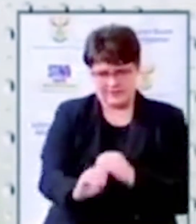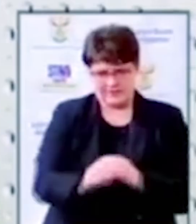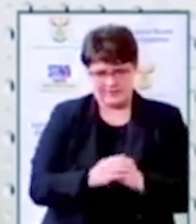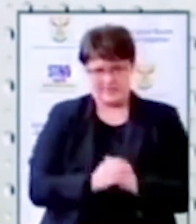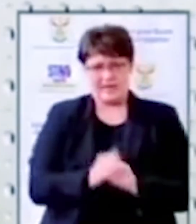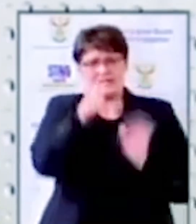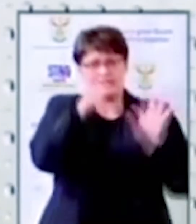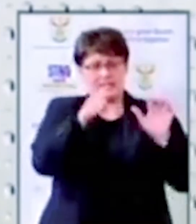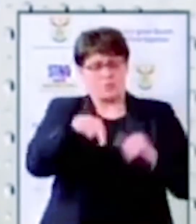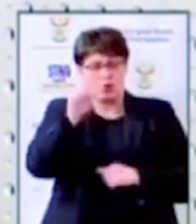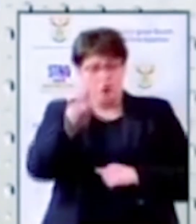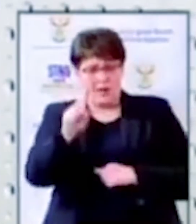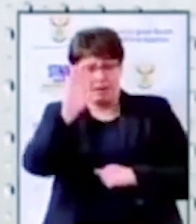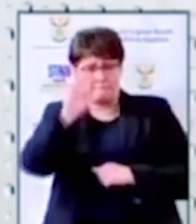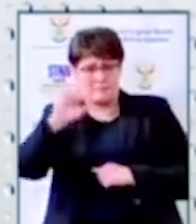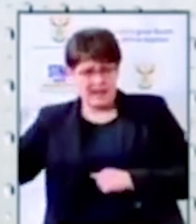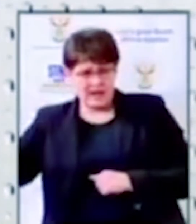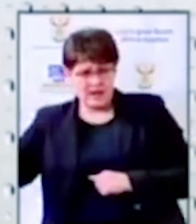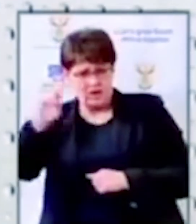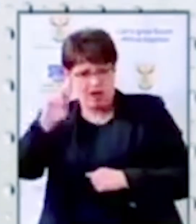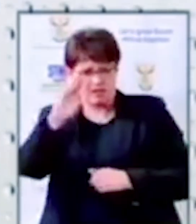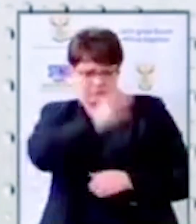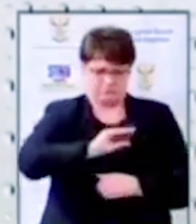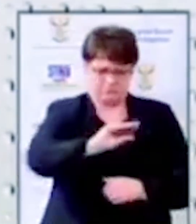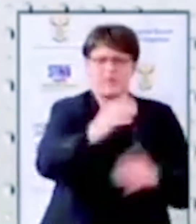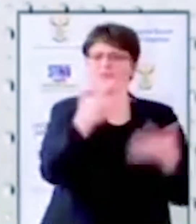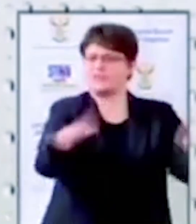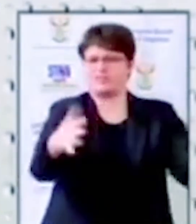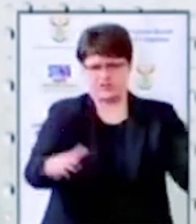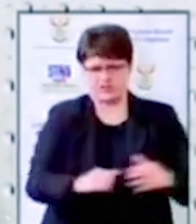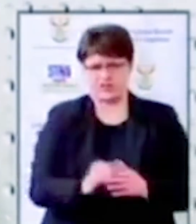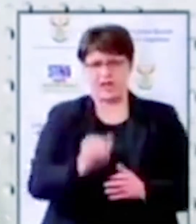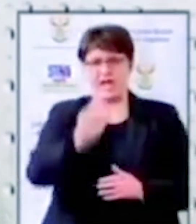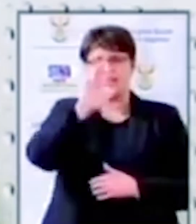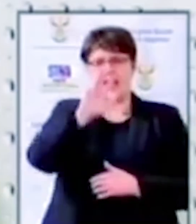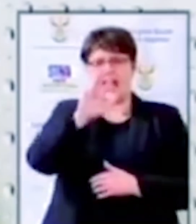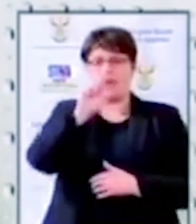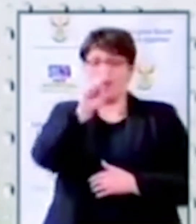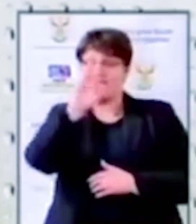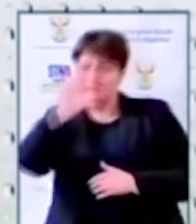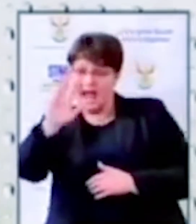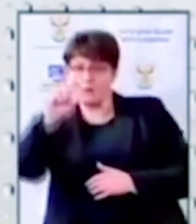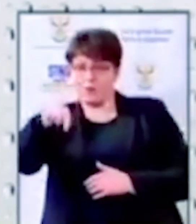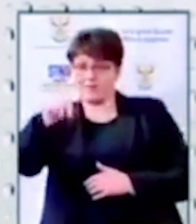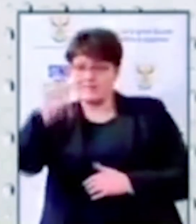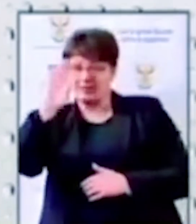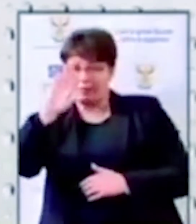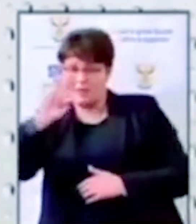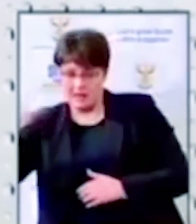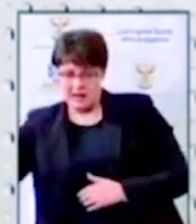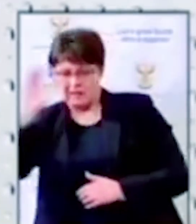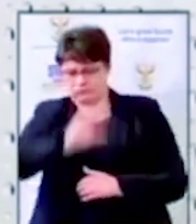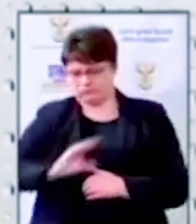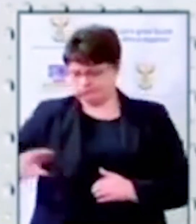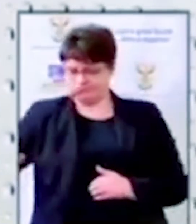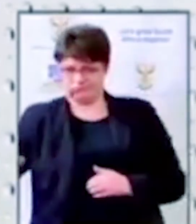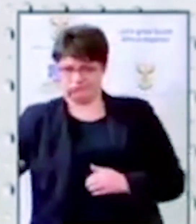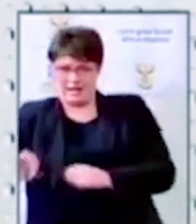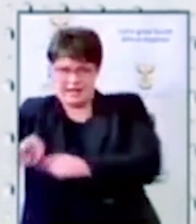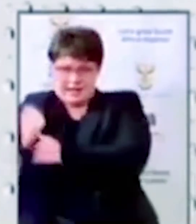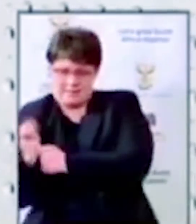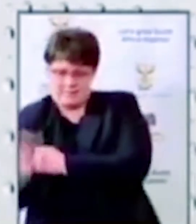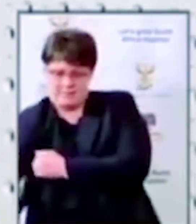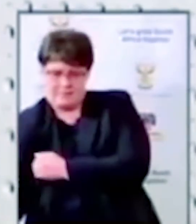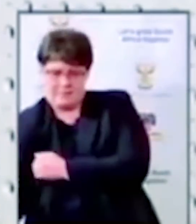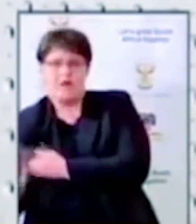billion rand is already allocated, and a further 19.6 billion rand has been set aside for